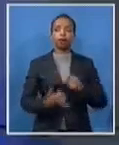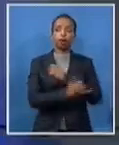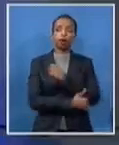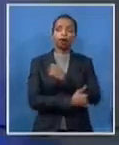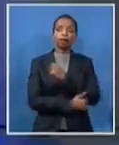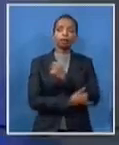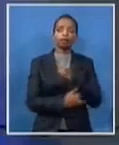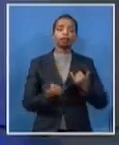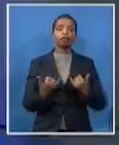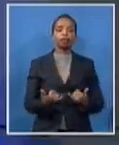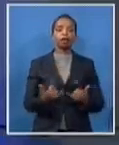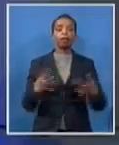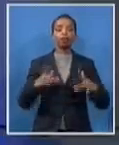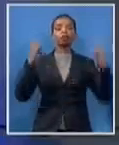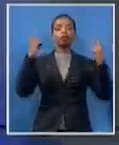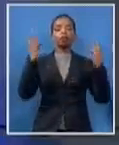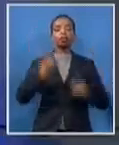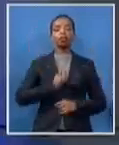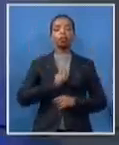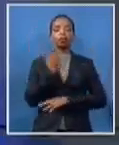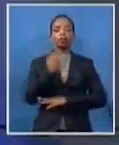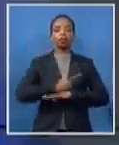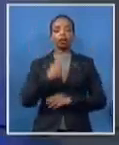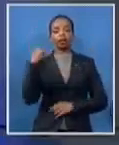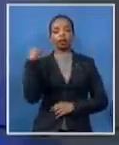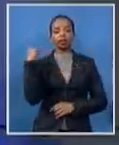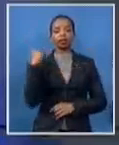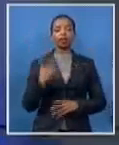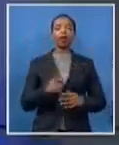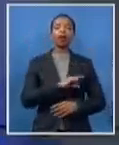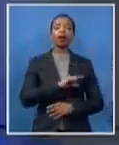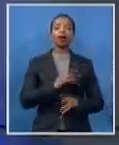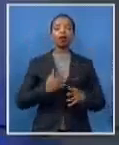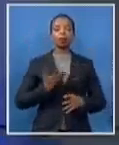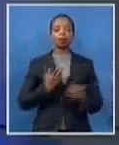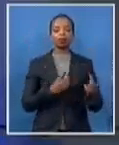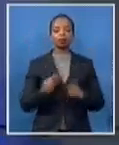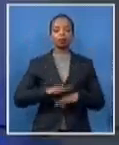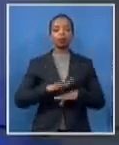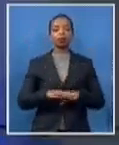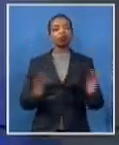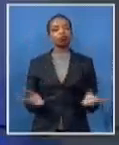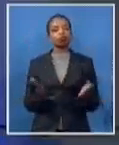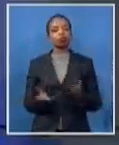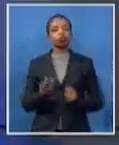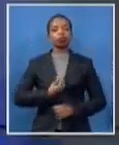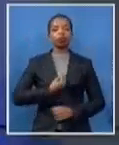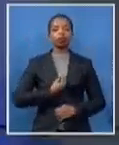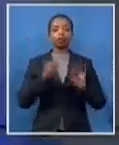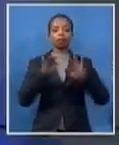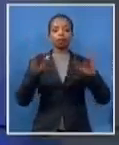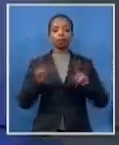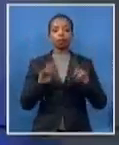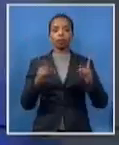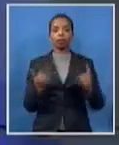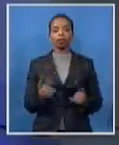to do more to uplift young people, unemployment data is expected to be released in a few days. The Center for Social Development and Enterprise